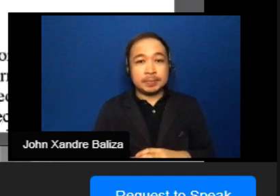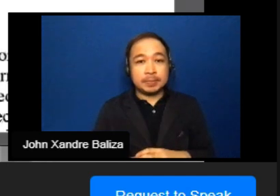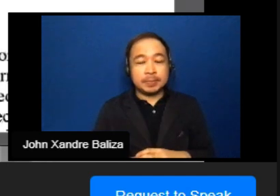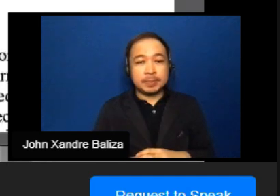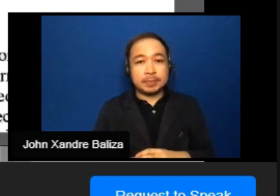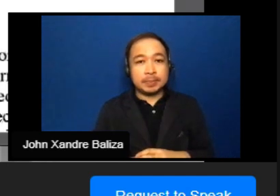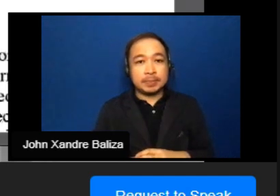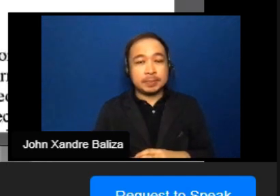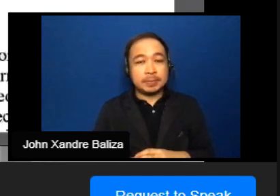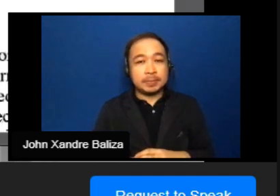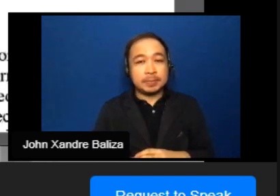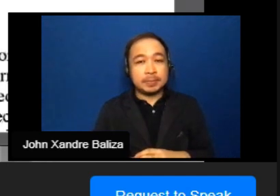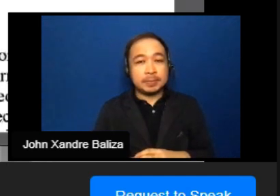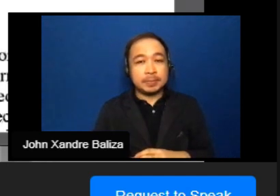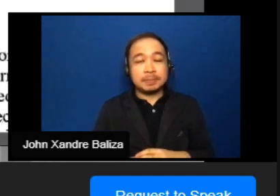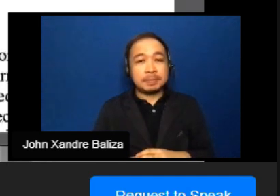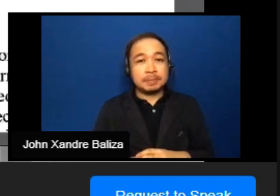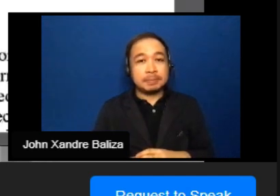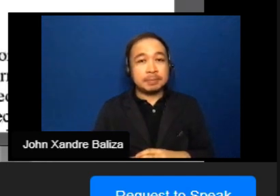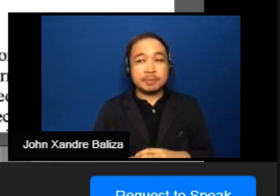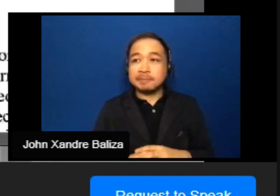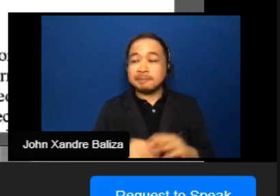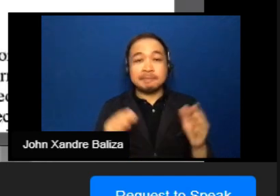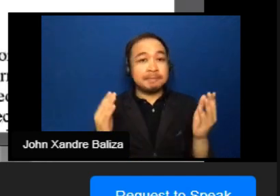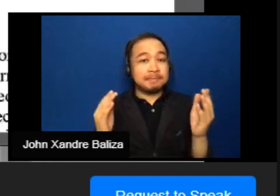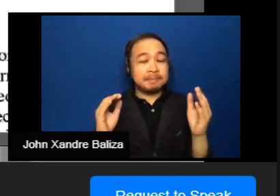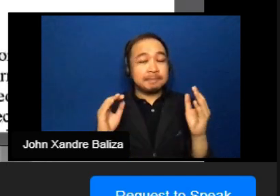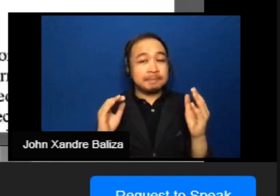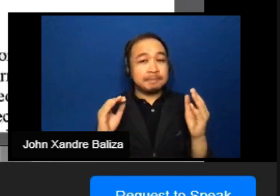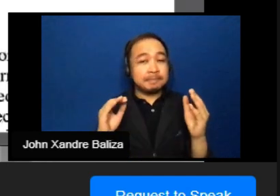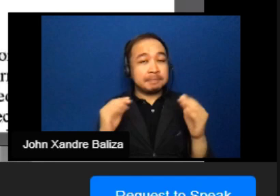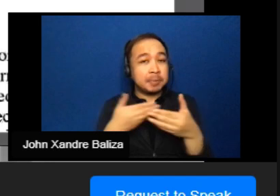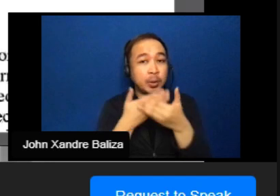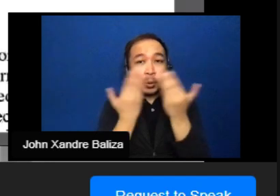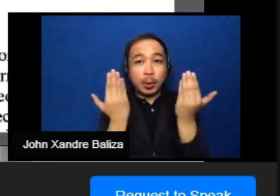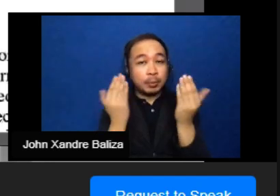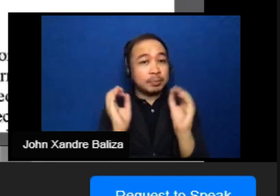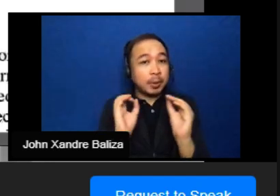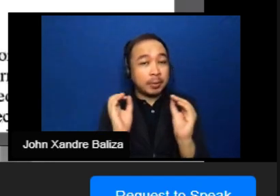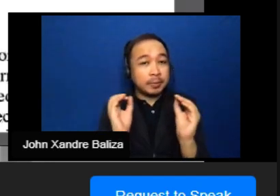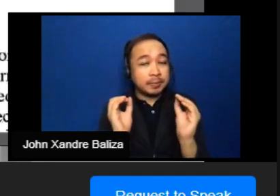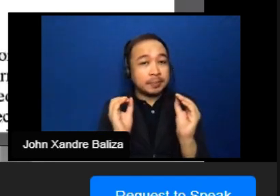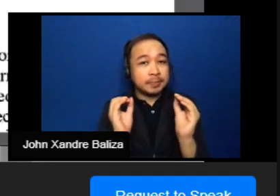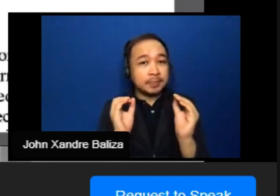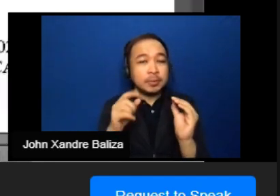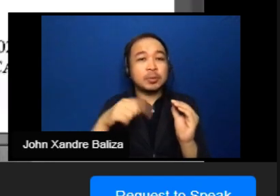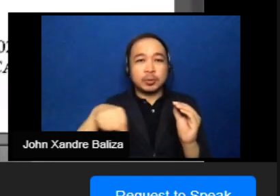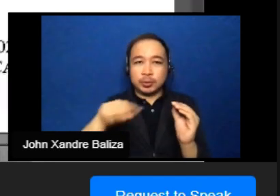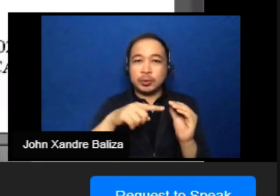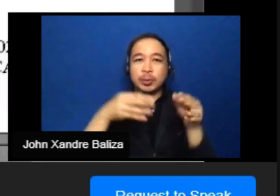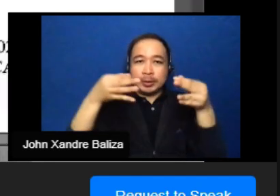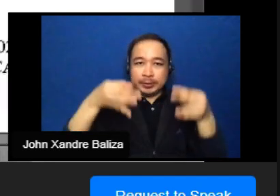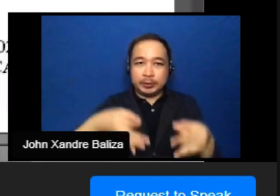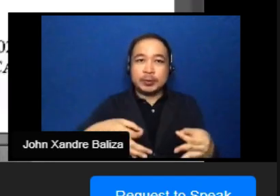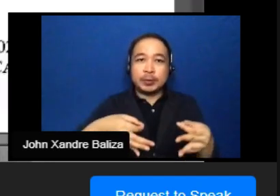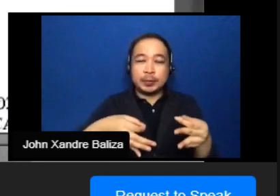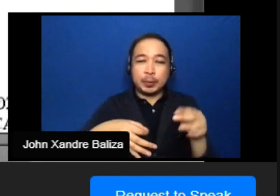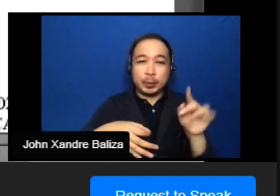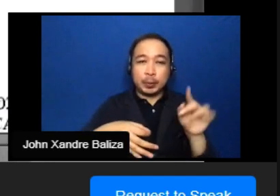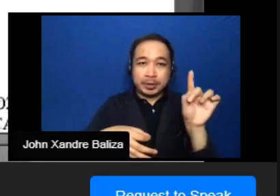It seems not the case, so I would take it that the decision 1 is